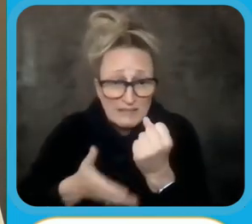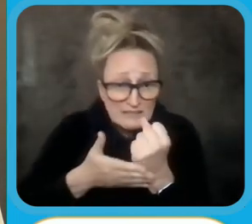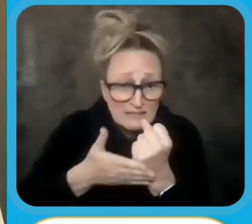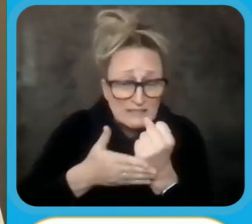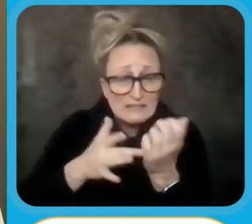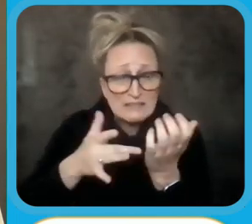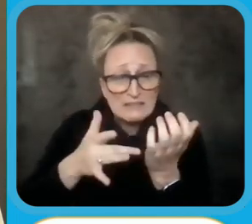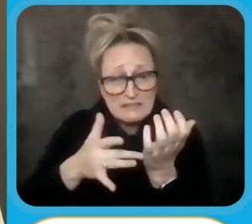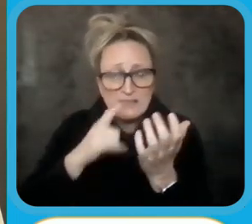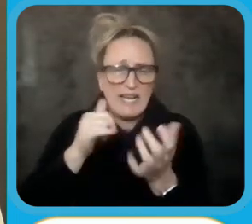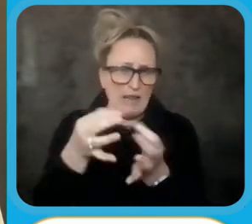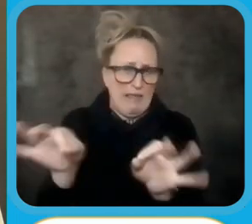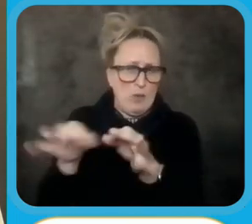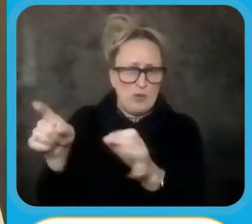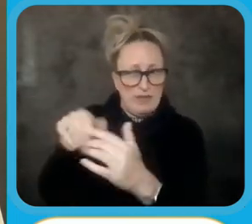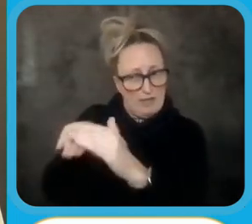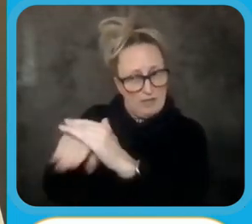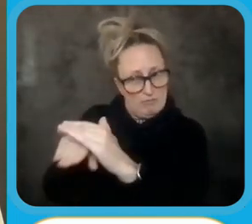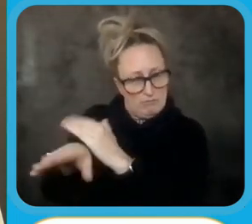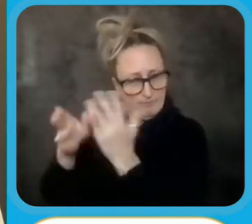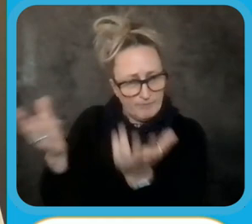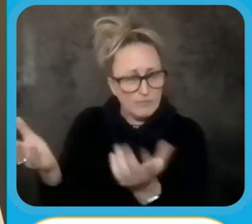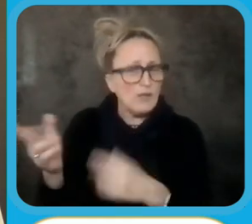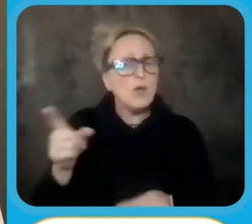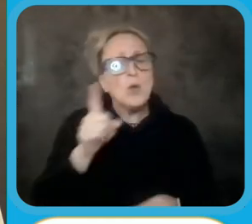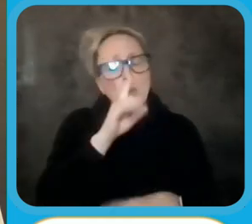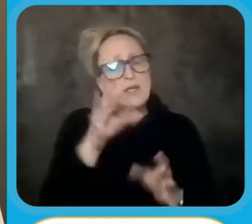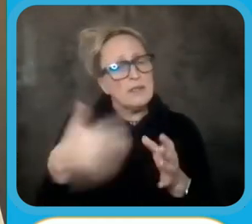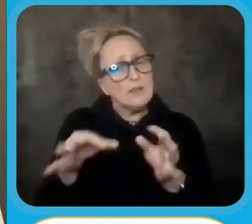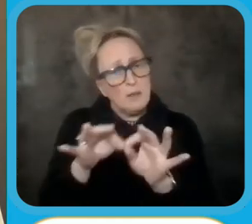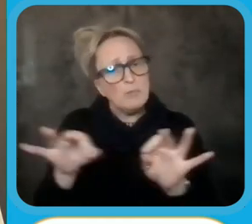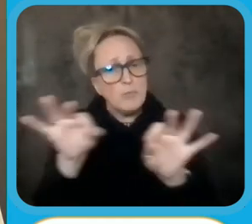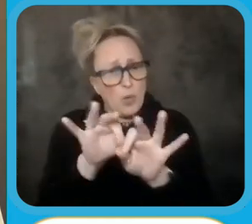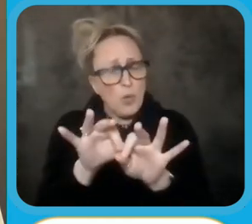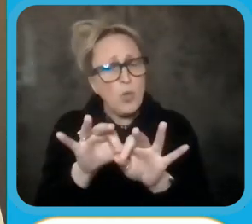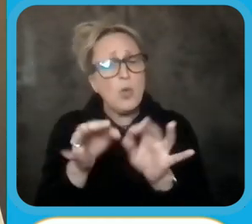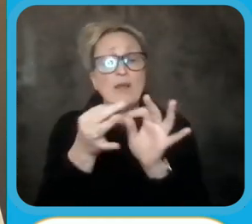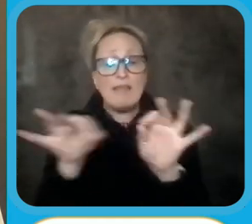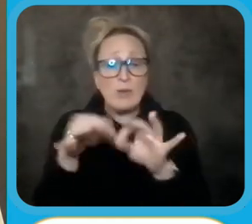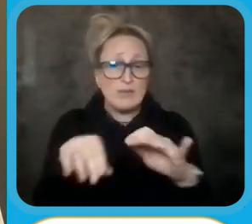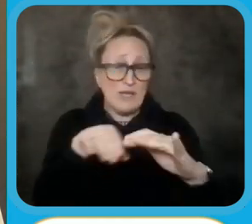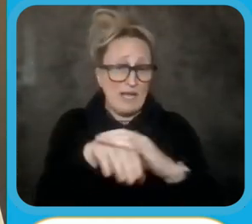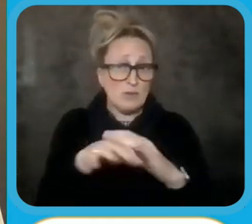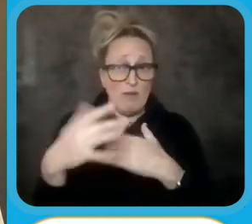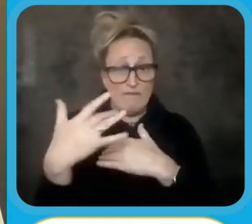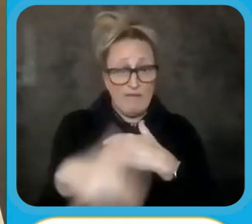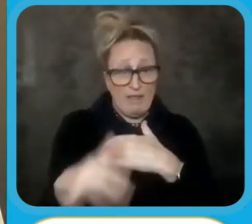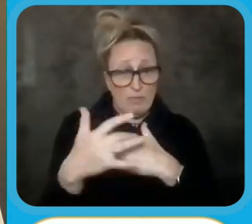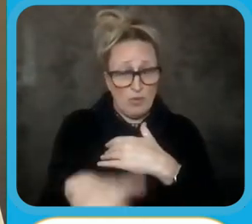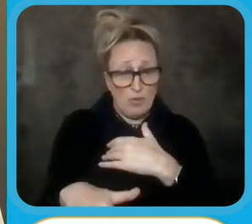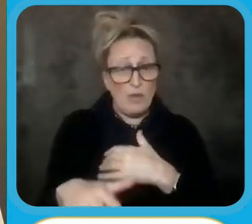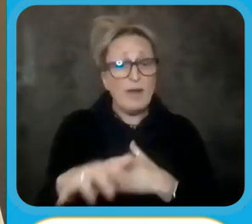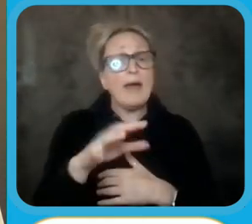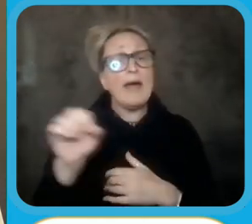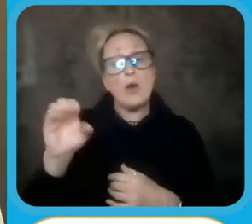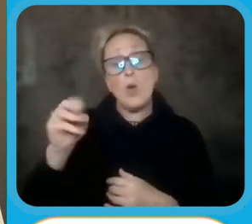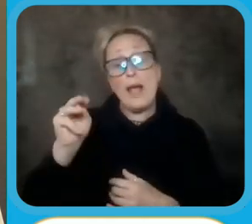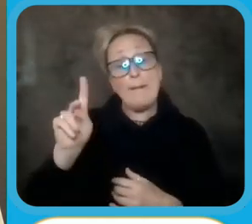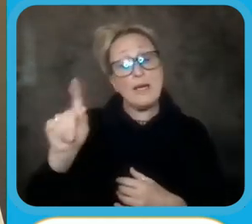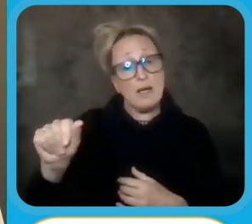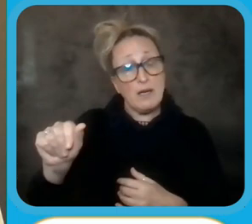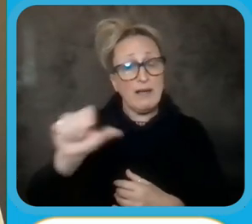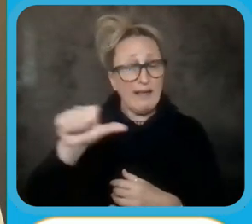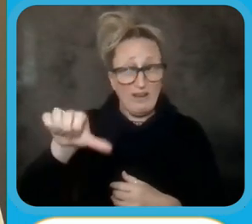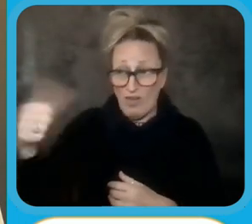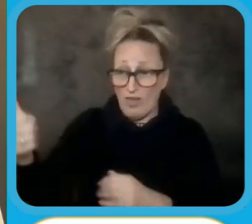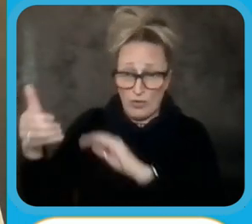in language. And so it's really important that language access is available. And at OCAPICA and all of our